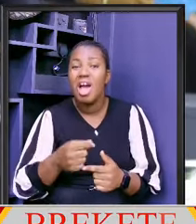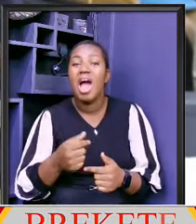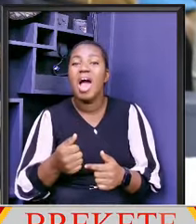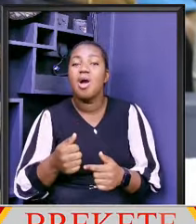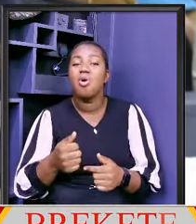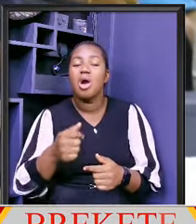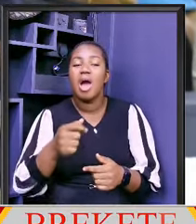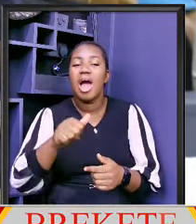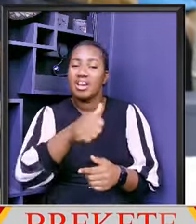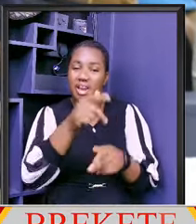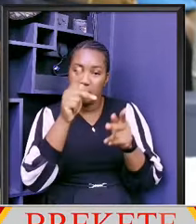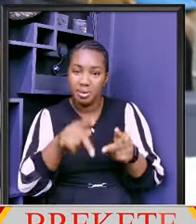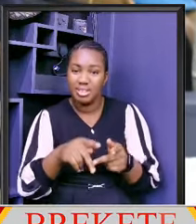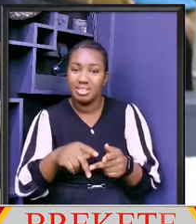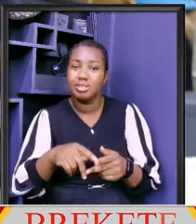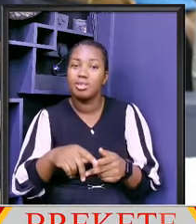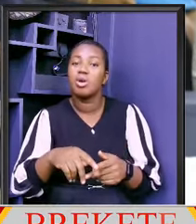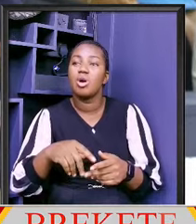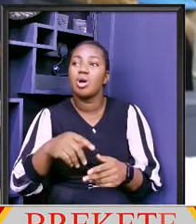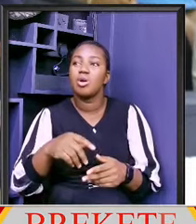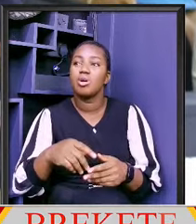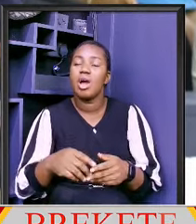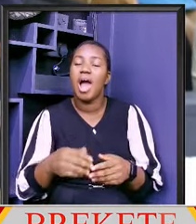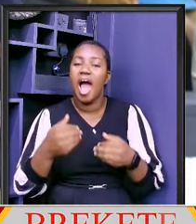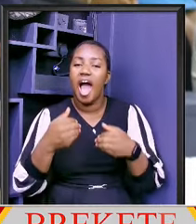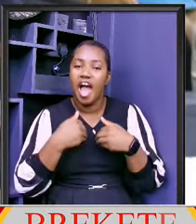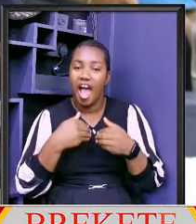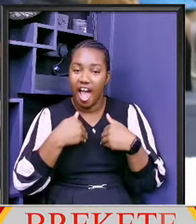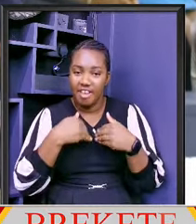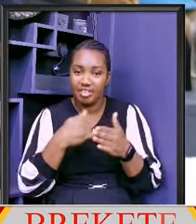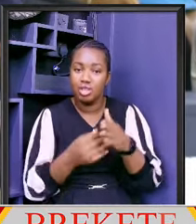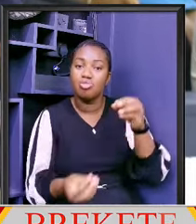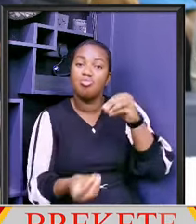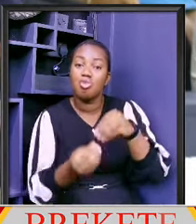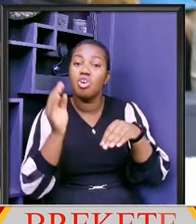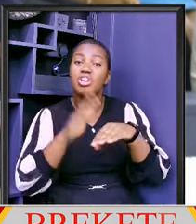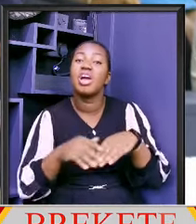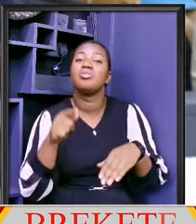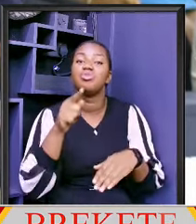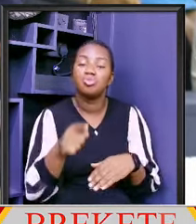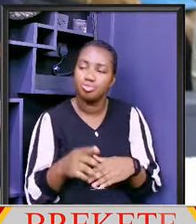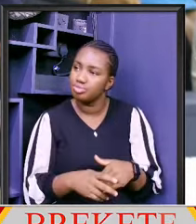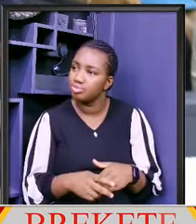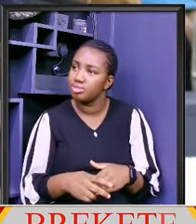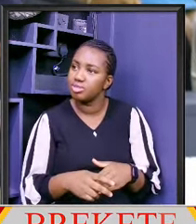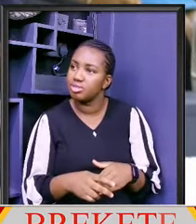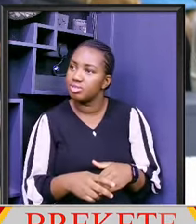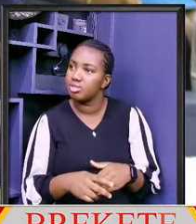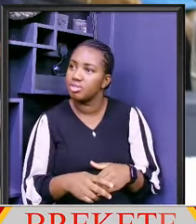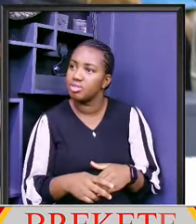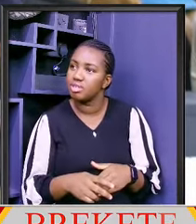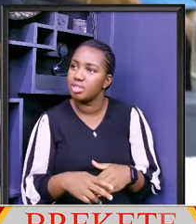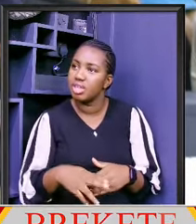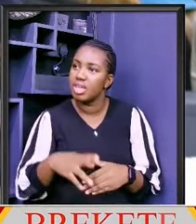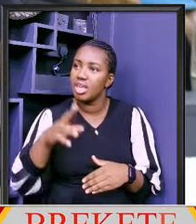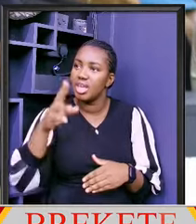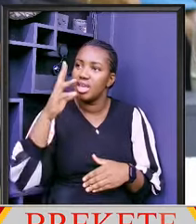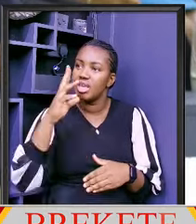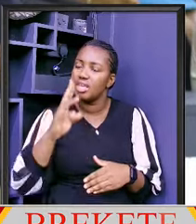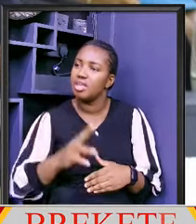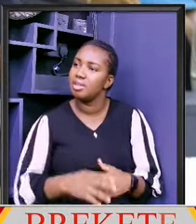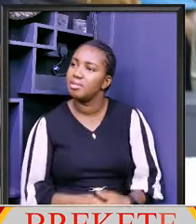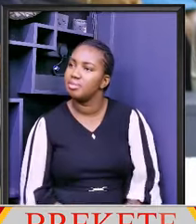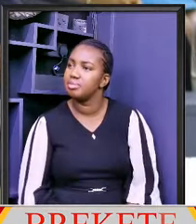there. You walk out for like 30 minutes, nobody answer them. Small time you say, Kai me goro, they call and come.